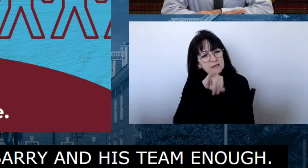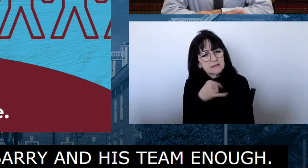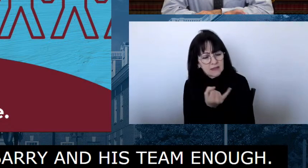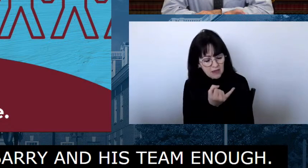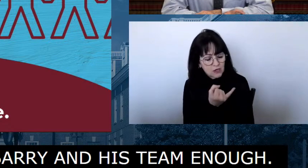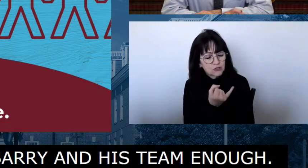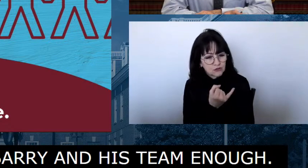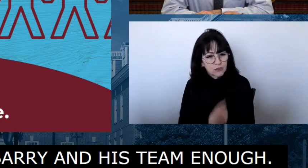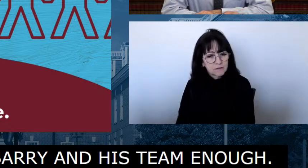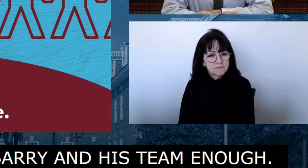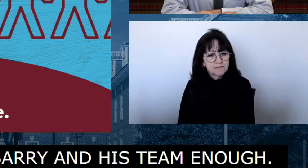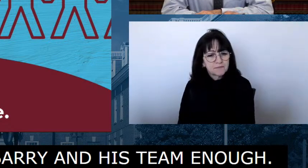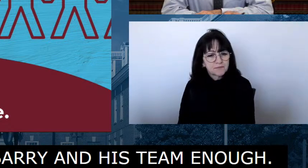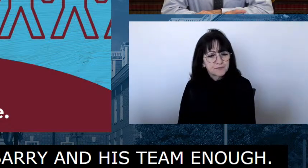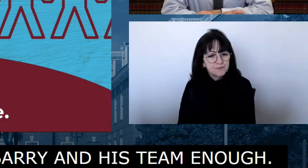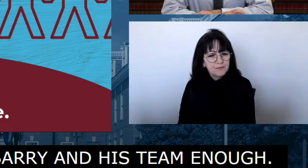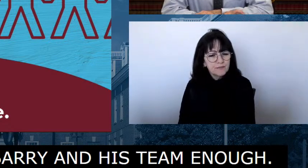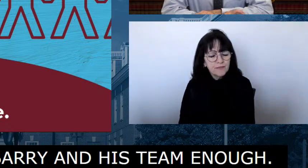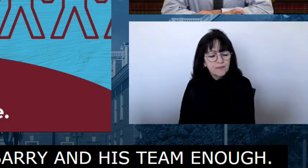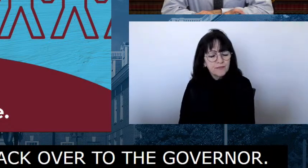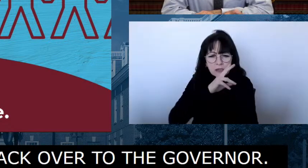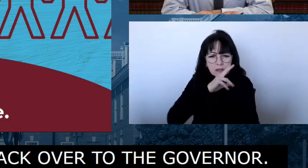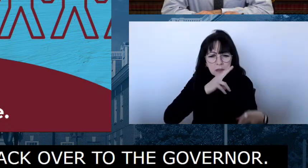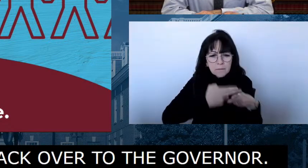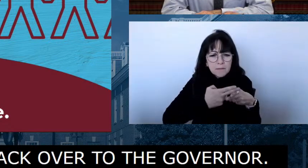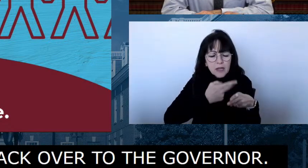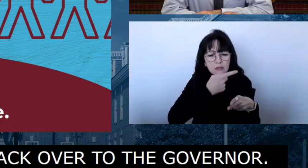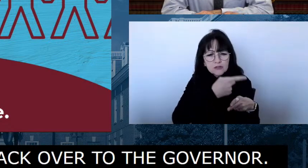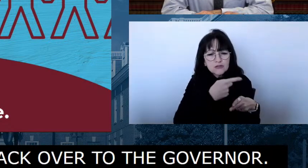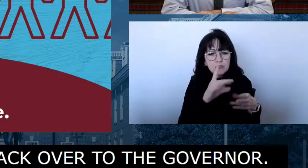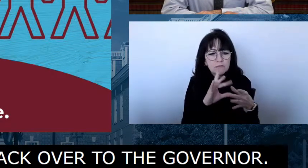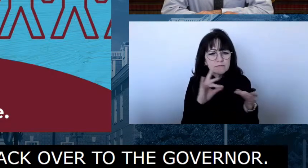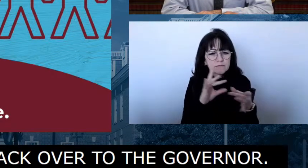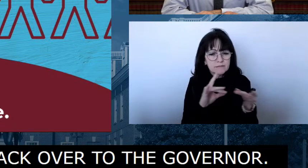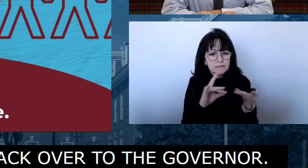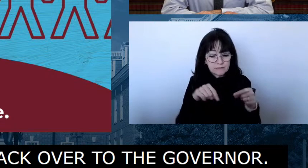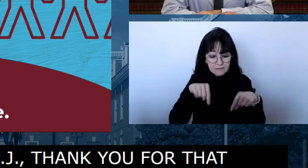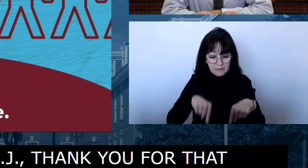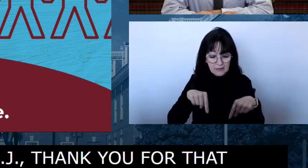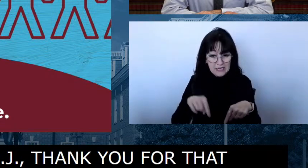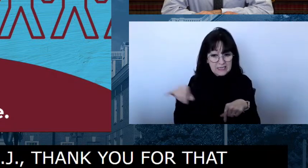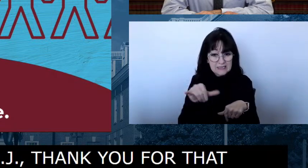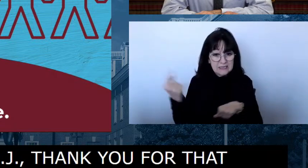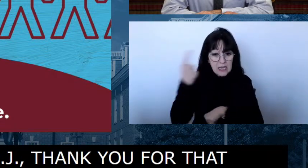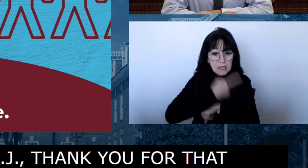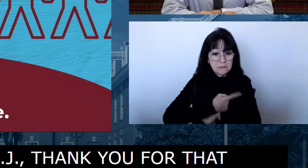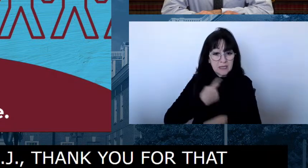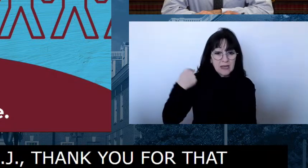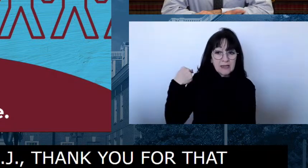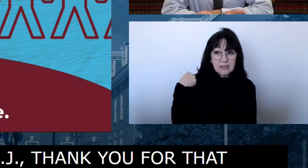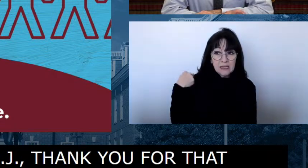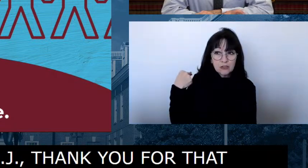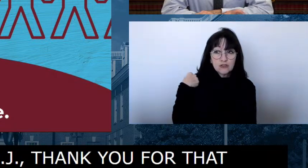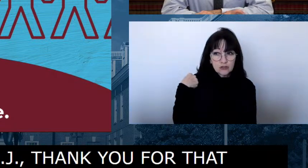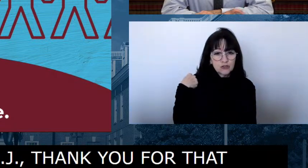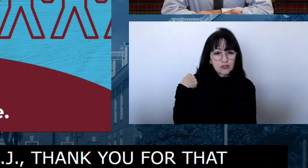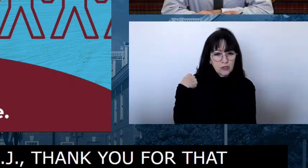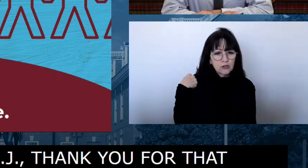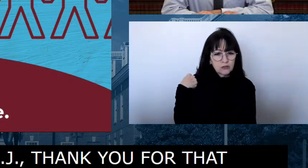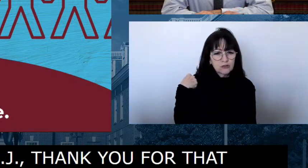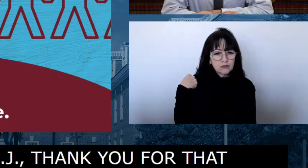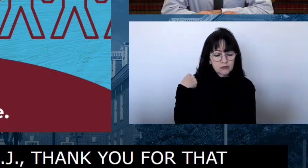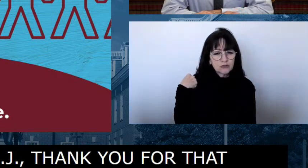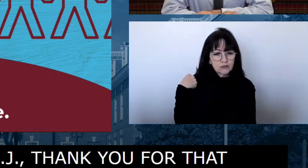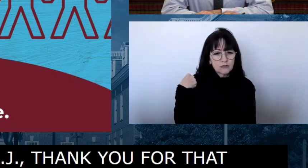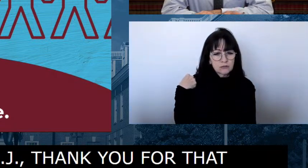there. We mentioned the fact that on this same day last year, the hospitalization number was a little bit